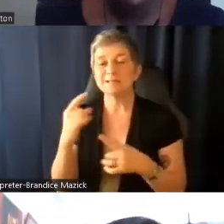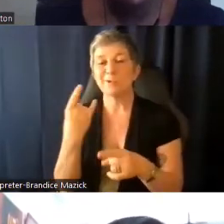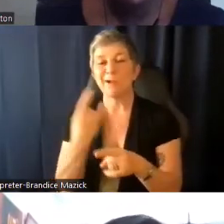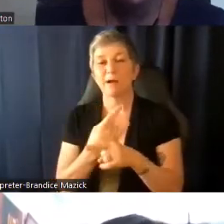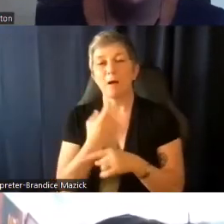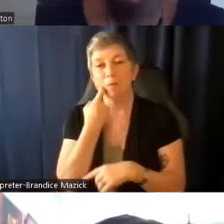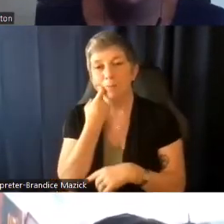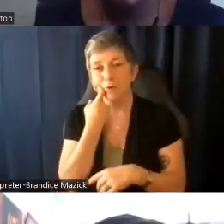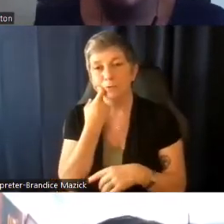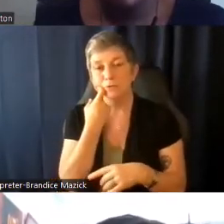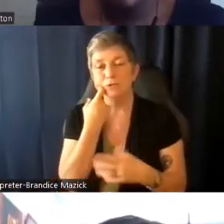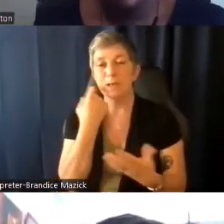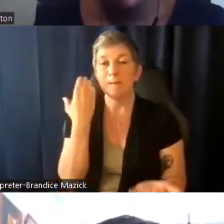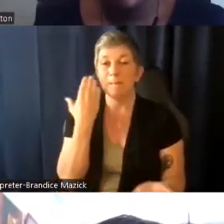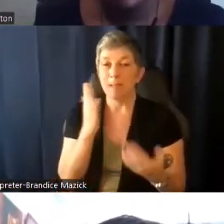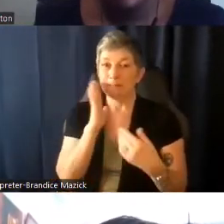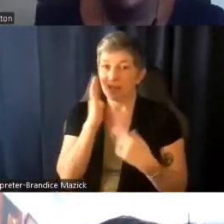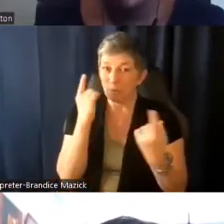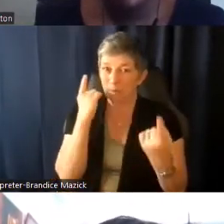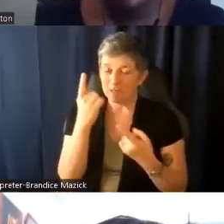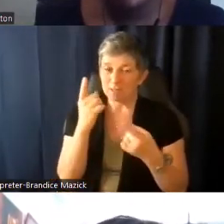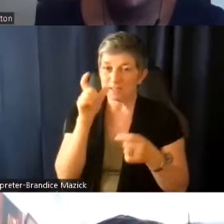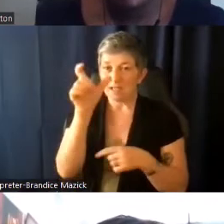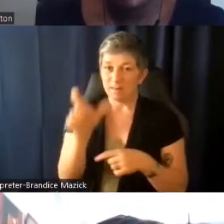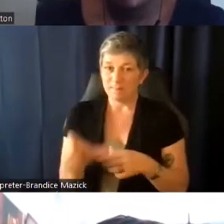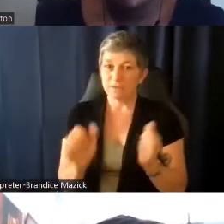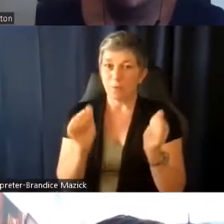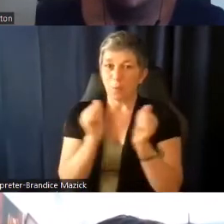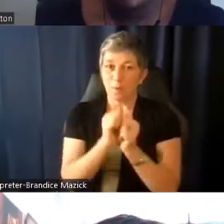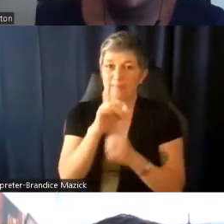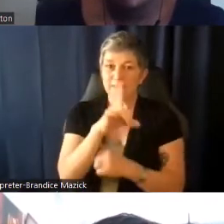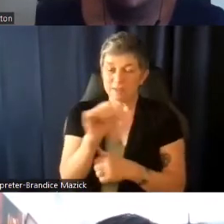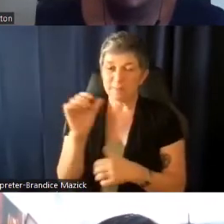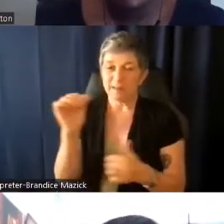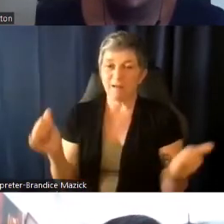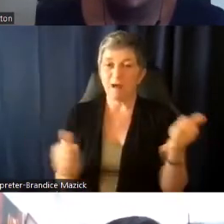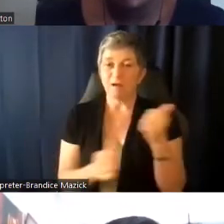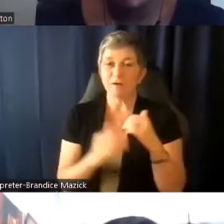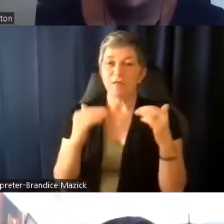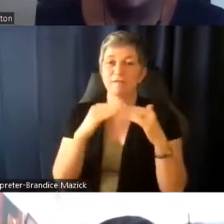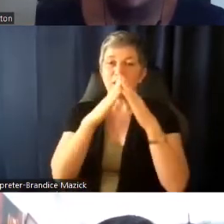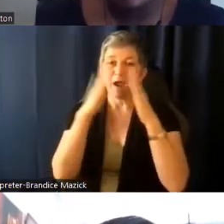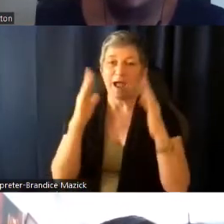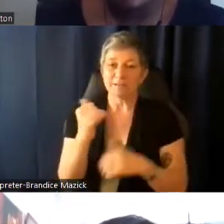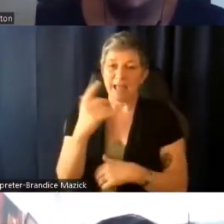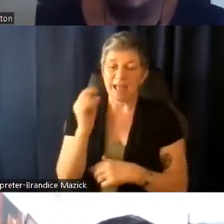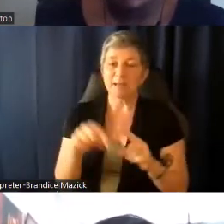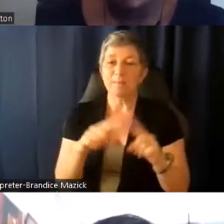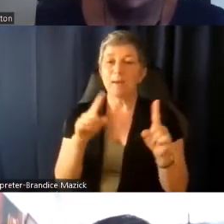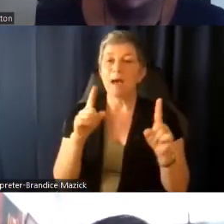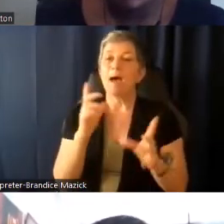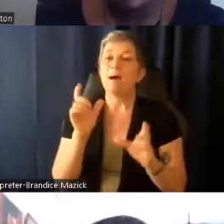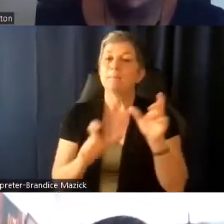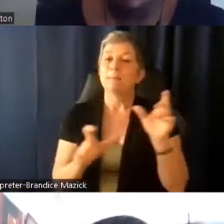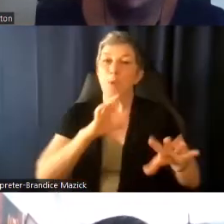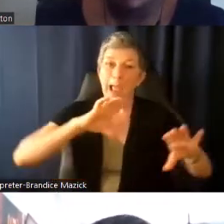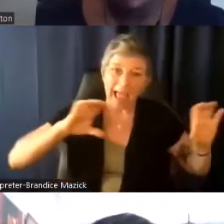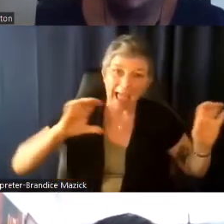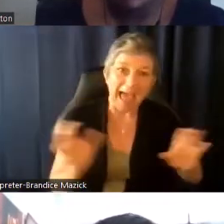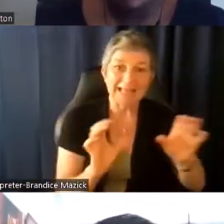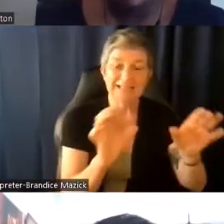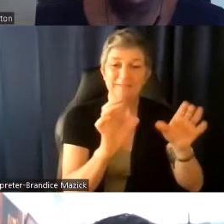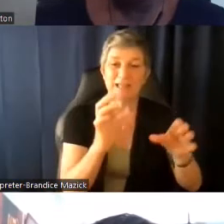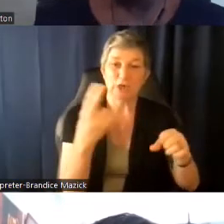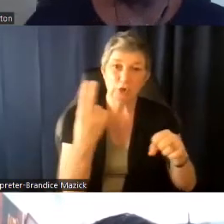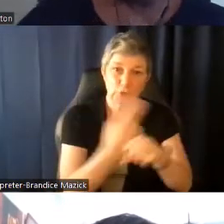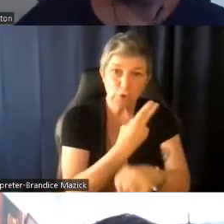abuse might be considered as a person with a disability under the Fair Housing Act, but that people who were actively